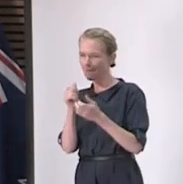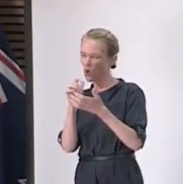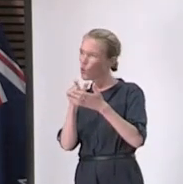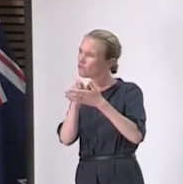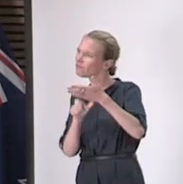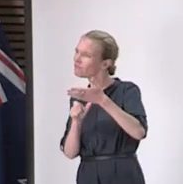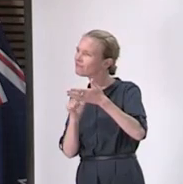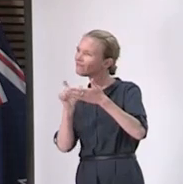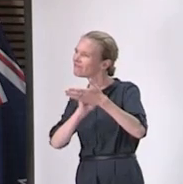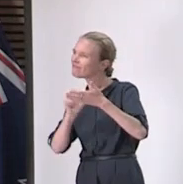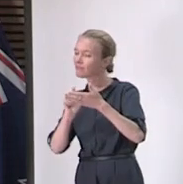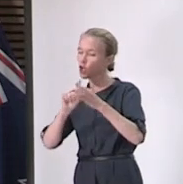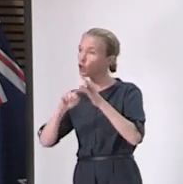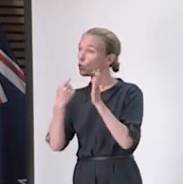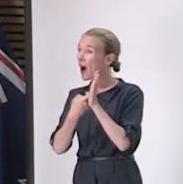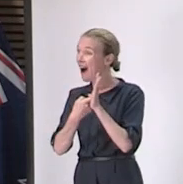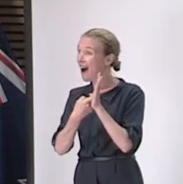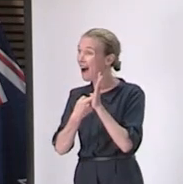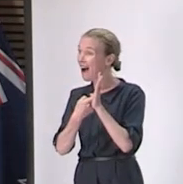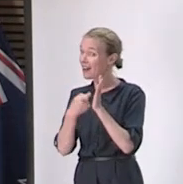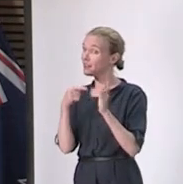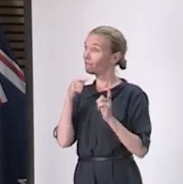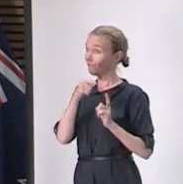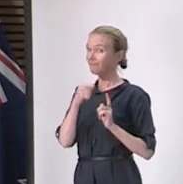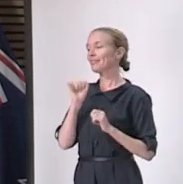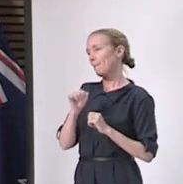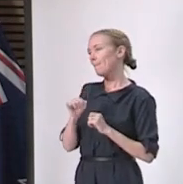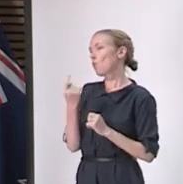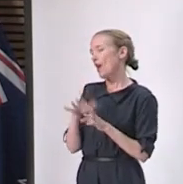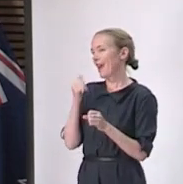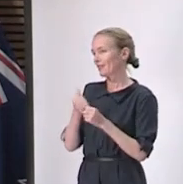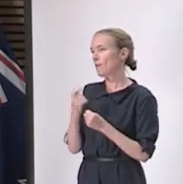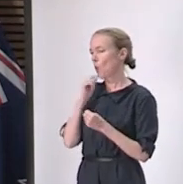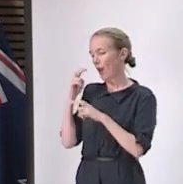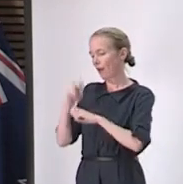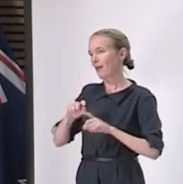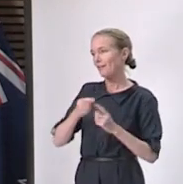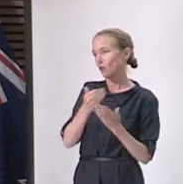which is common for many existing services. Yeah, thanks everyone.